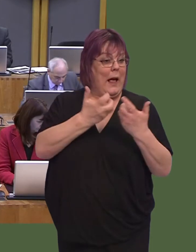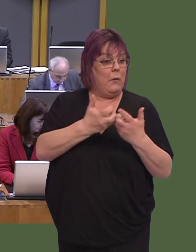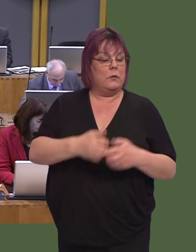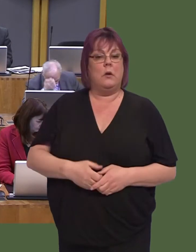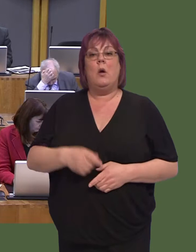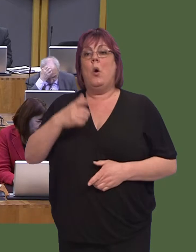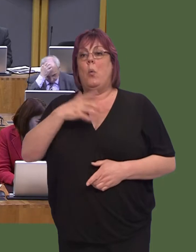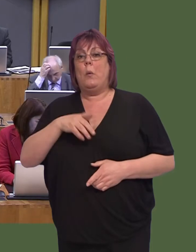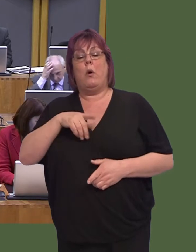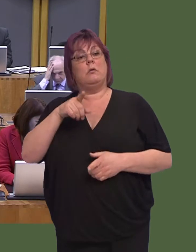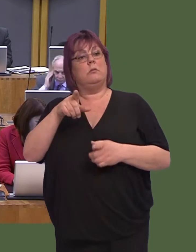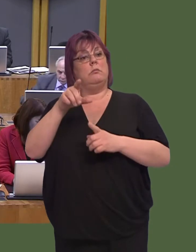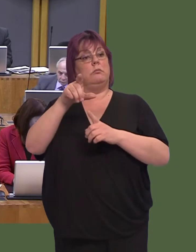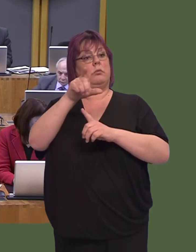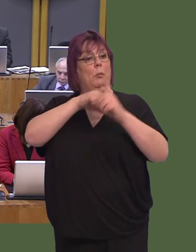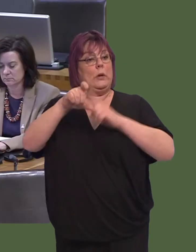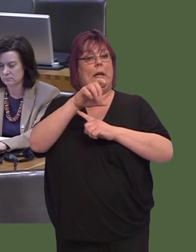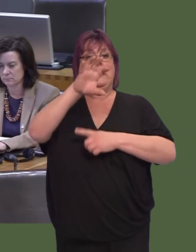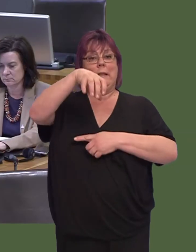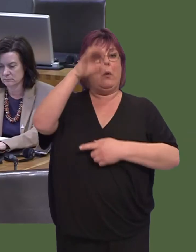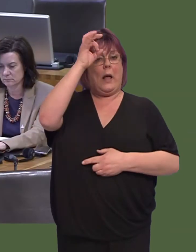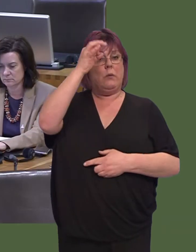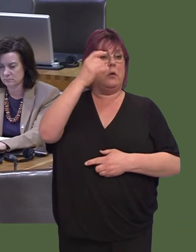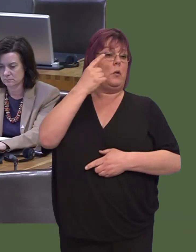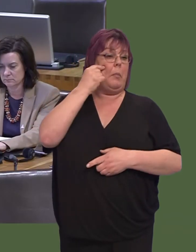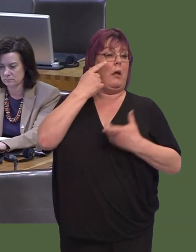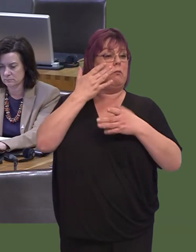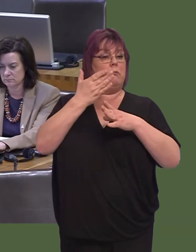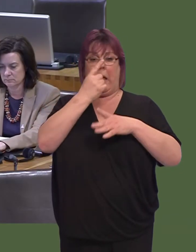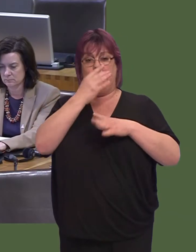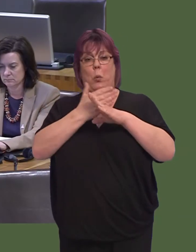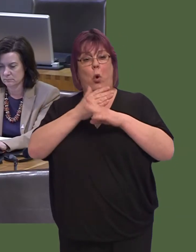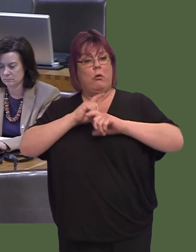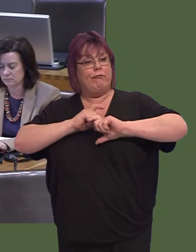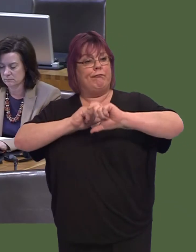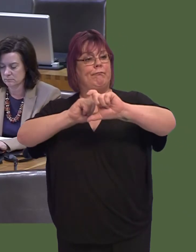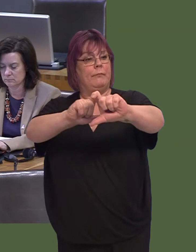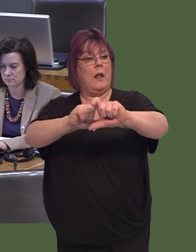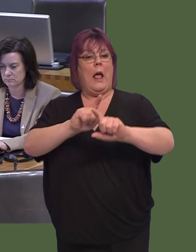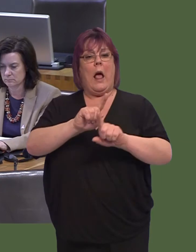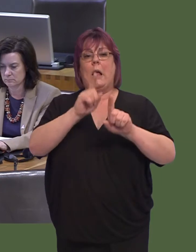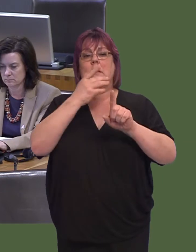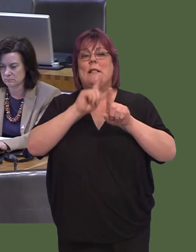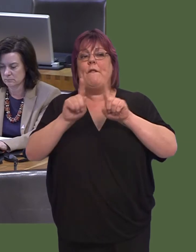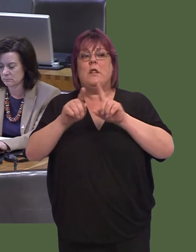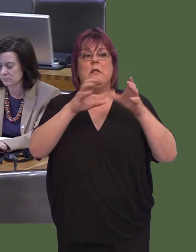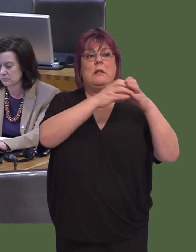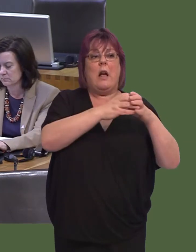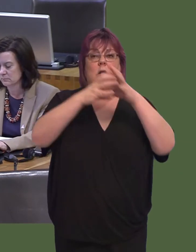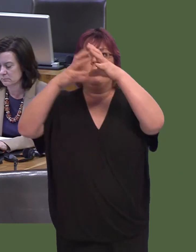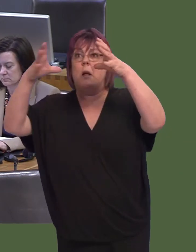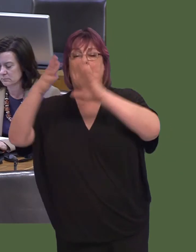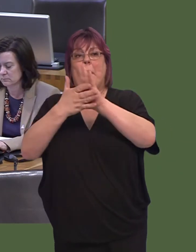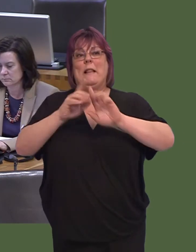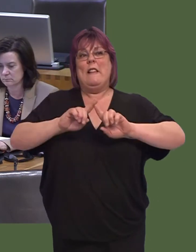terms of the sustainability of community and town councils, and then look to see what powers they can be given, as I said, because there are bound to be big differences in